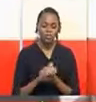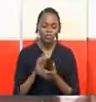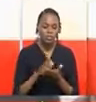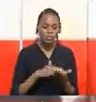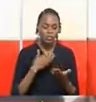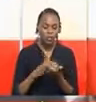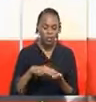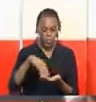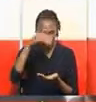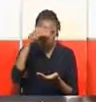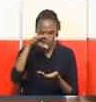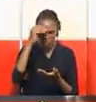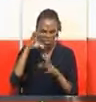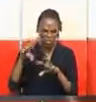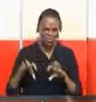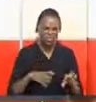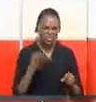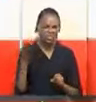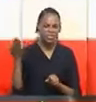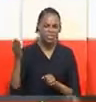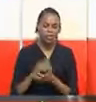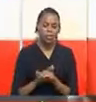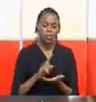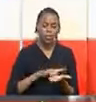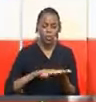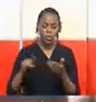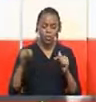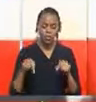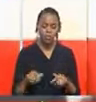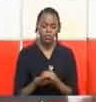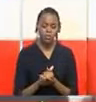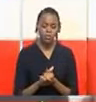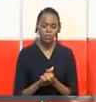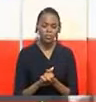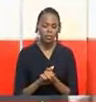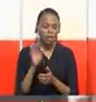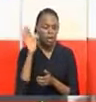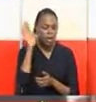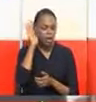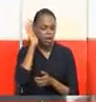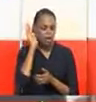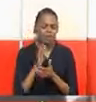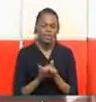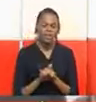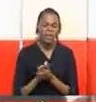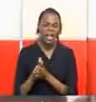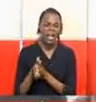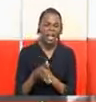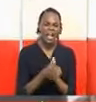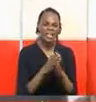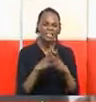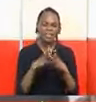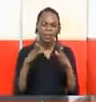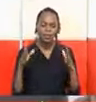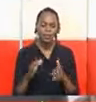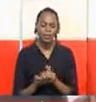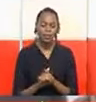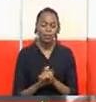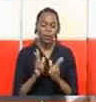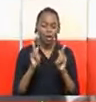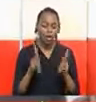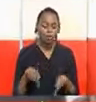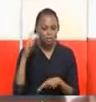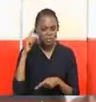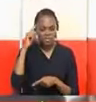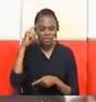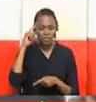something. This week, I have heard many stories about people's experiences with my